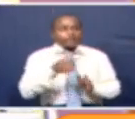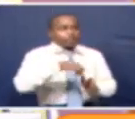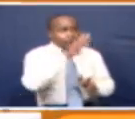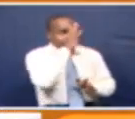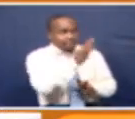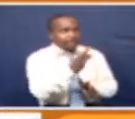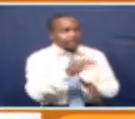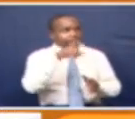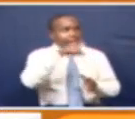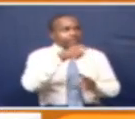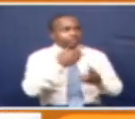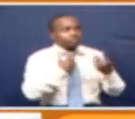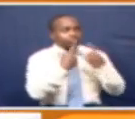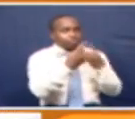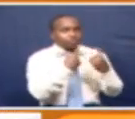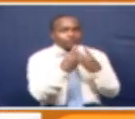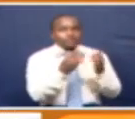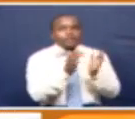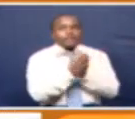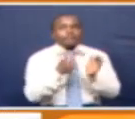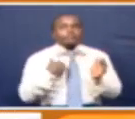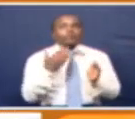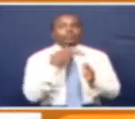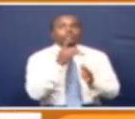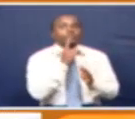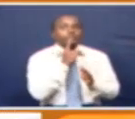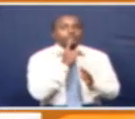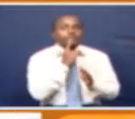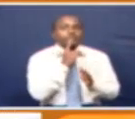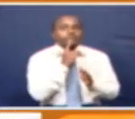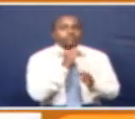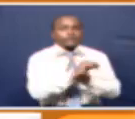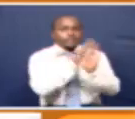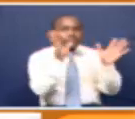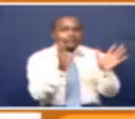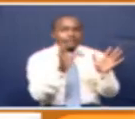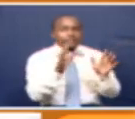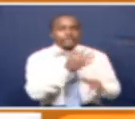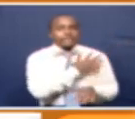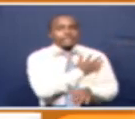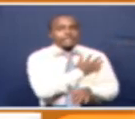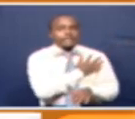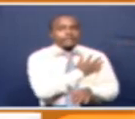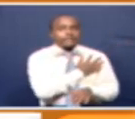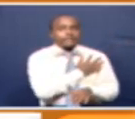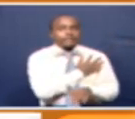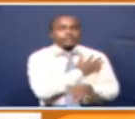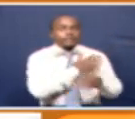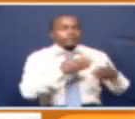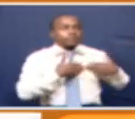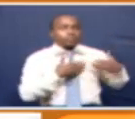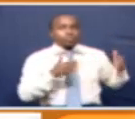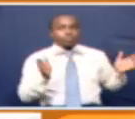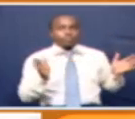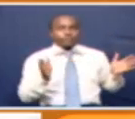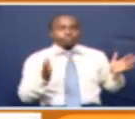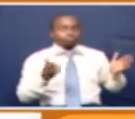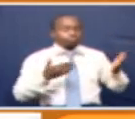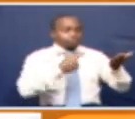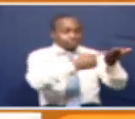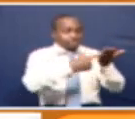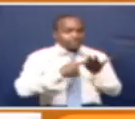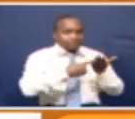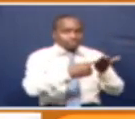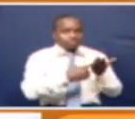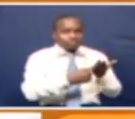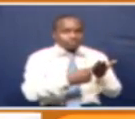Hussein, and I want to say this very categorically, that NASA is very open to talks. We have talked about it and